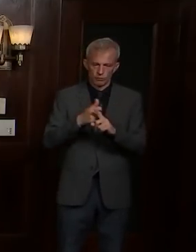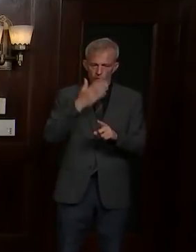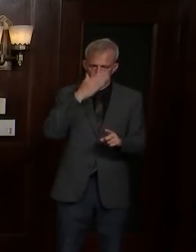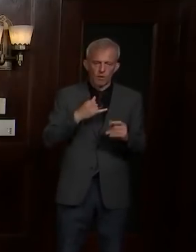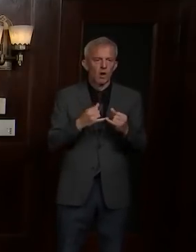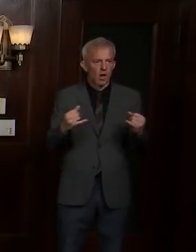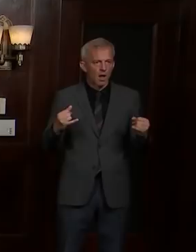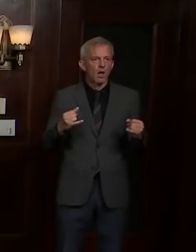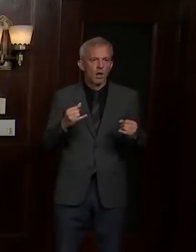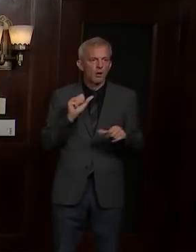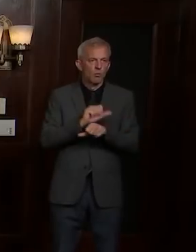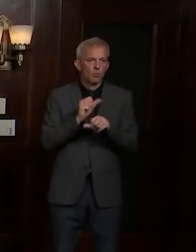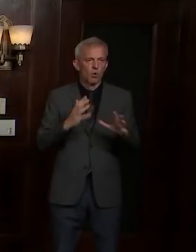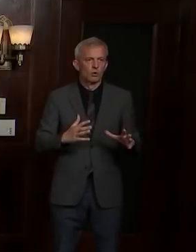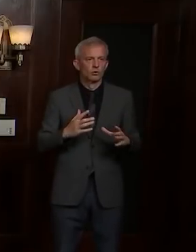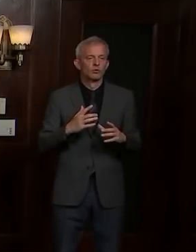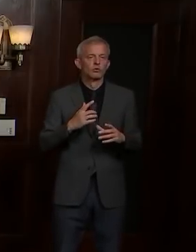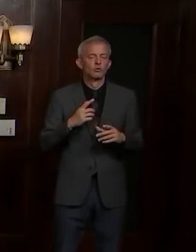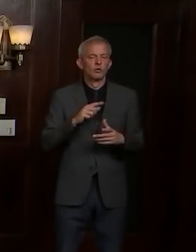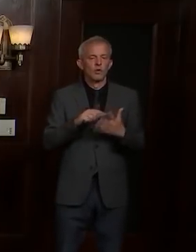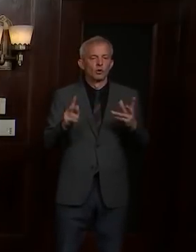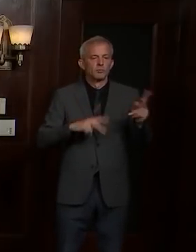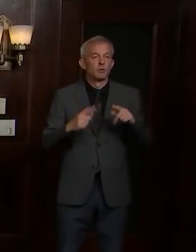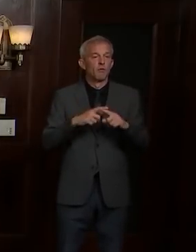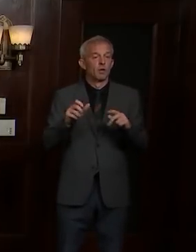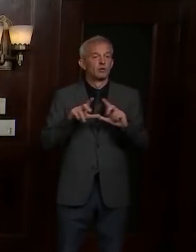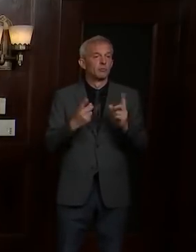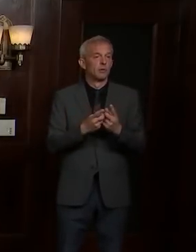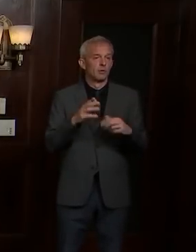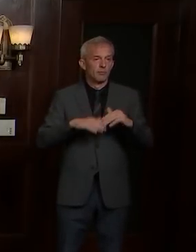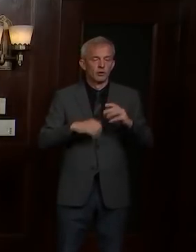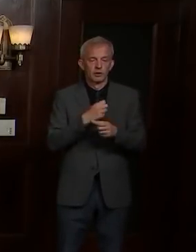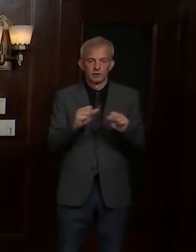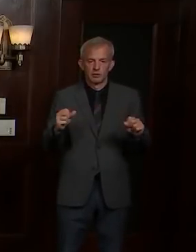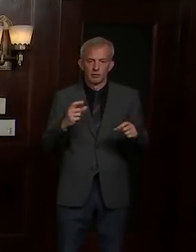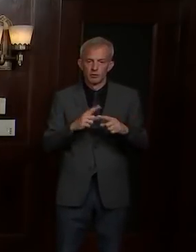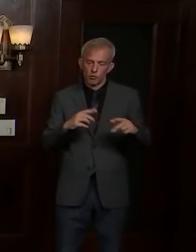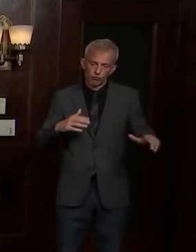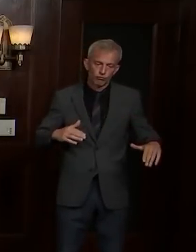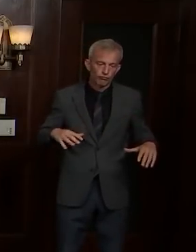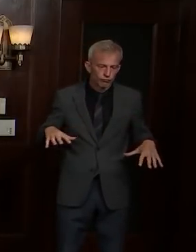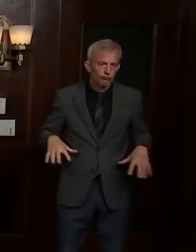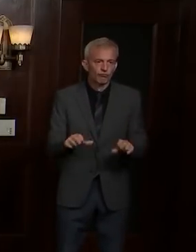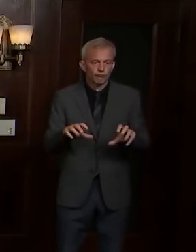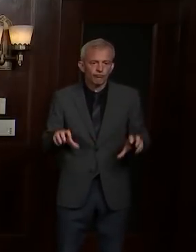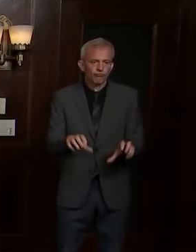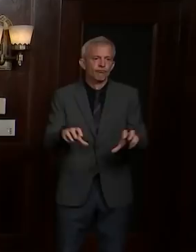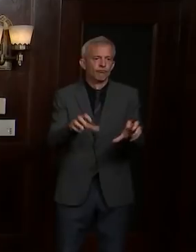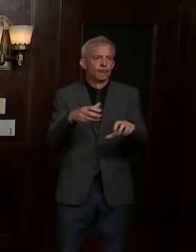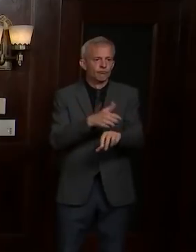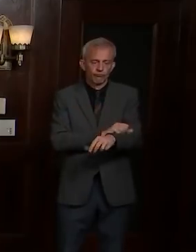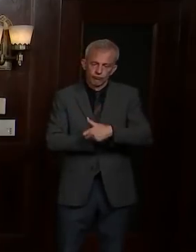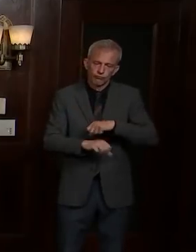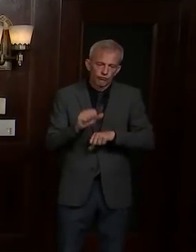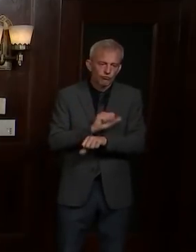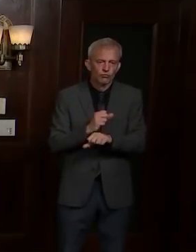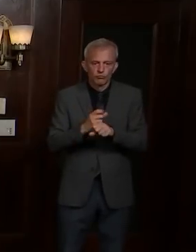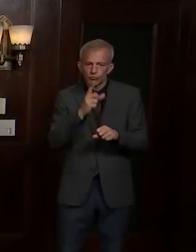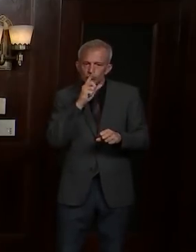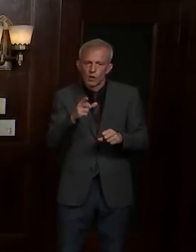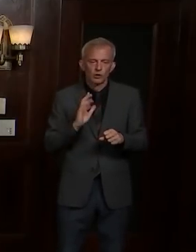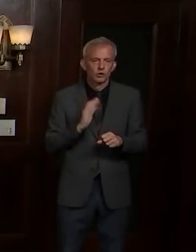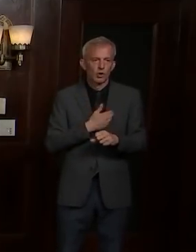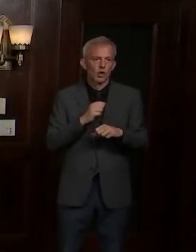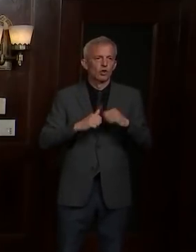these folks who have been out there from the Department of Building and Safety, for mobilizing to ensure the health and the safety of workers and our wider